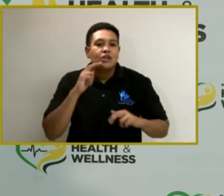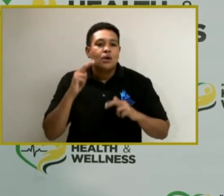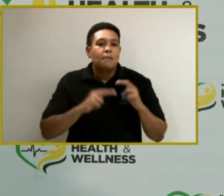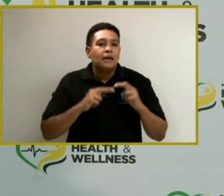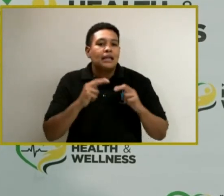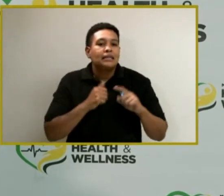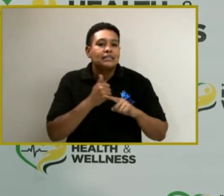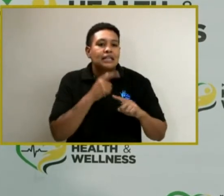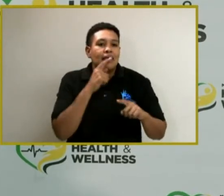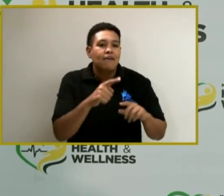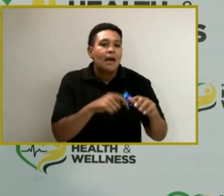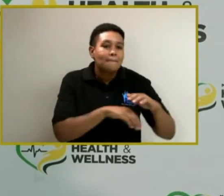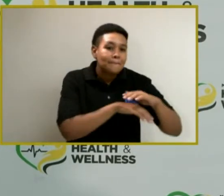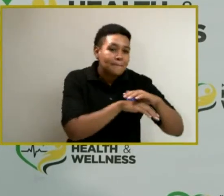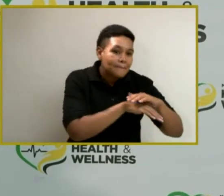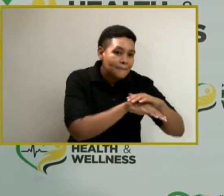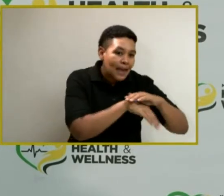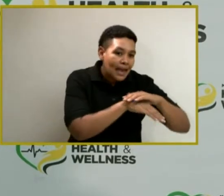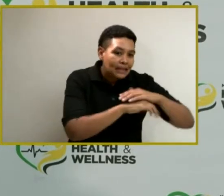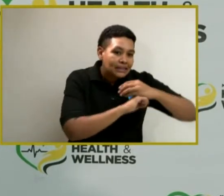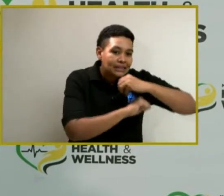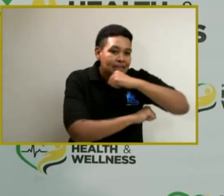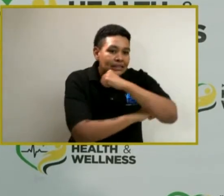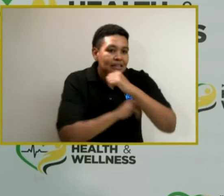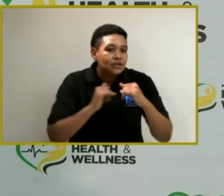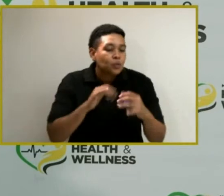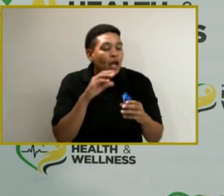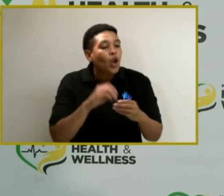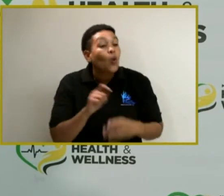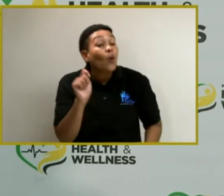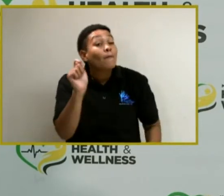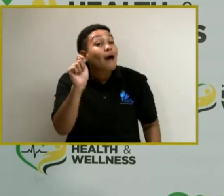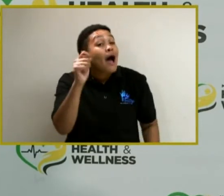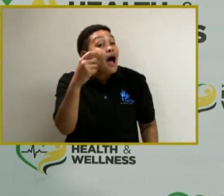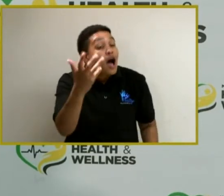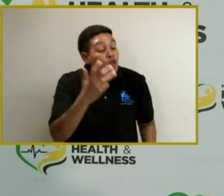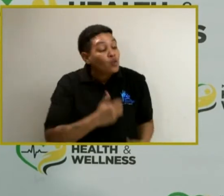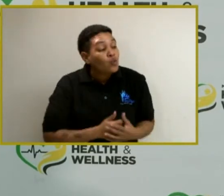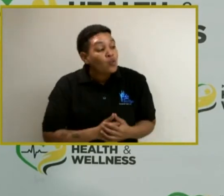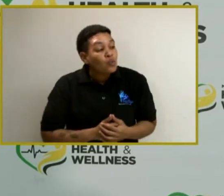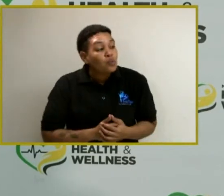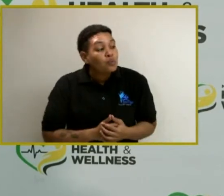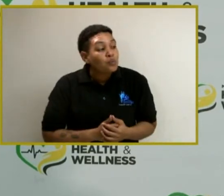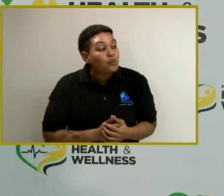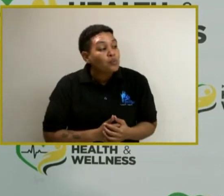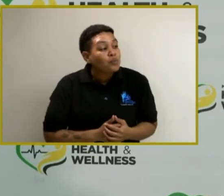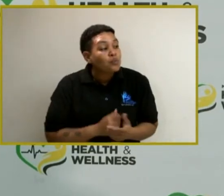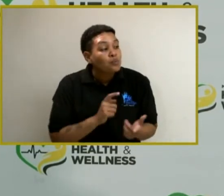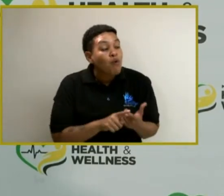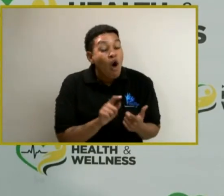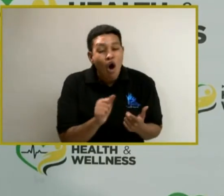a base, which includes bathrooms and some other facilities around that